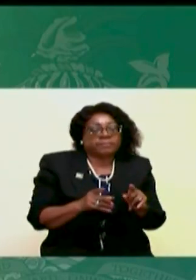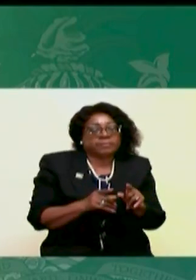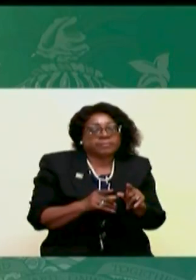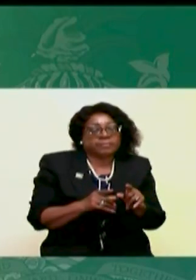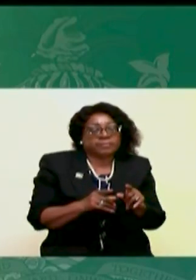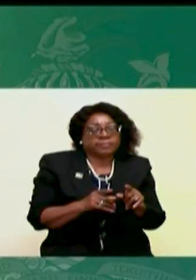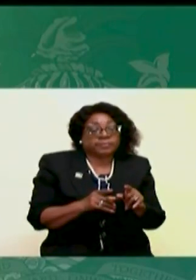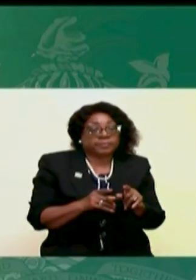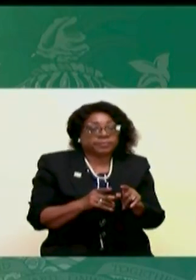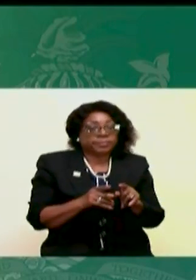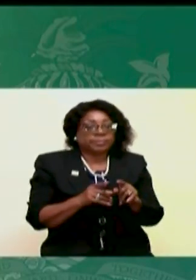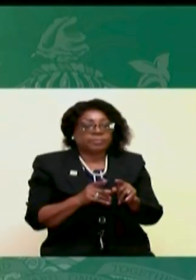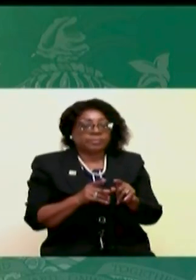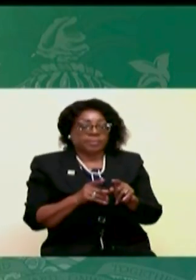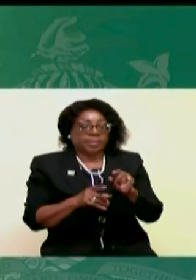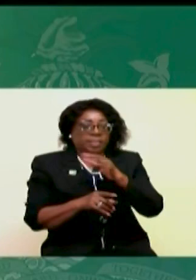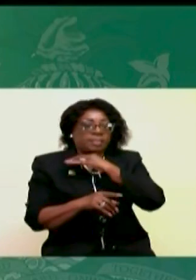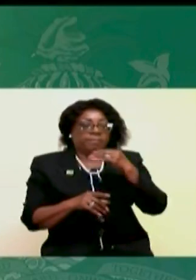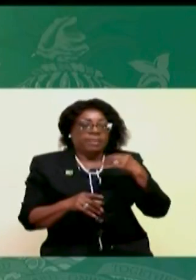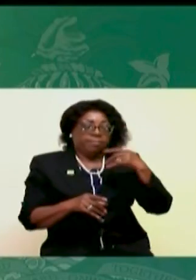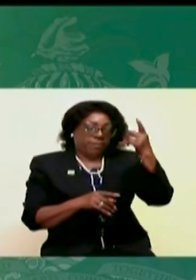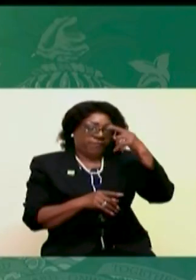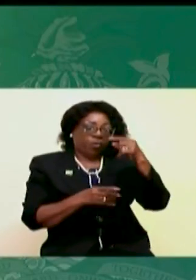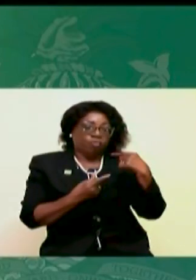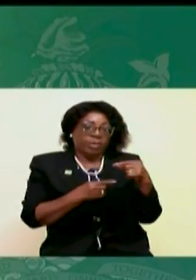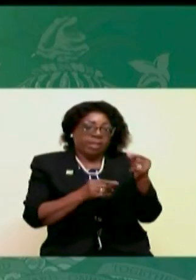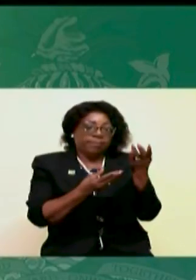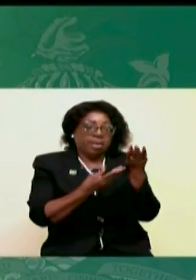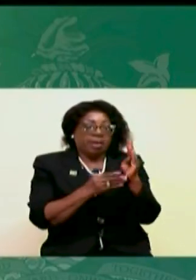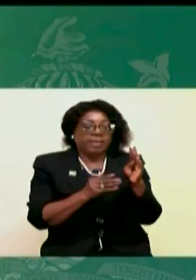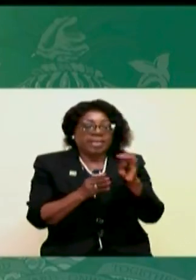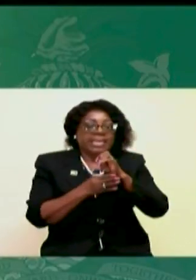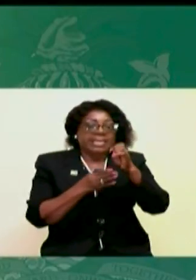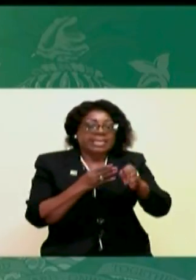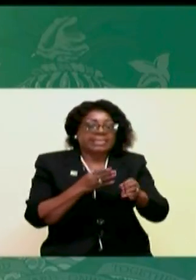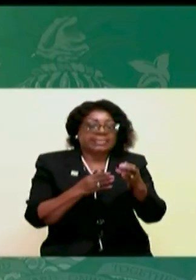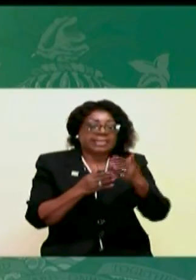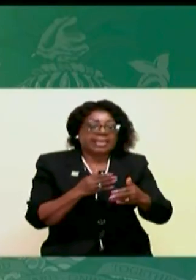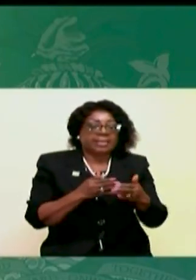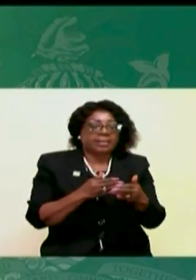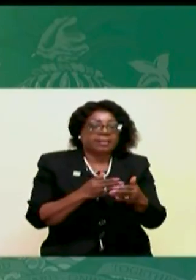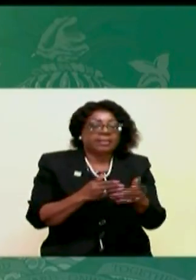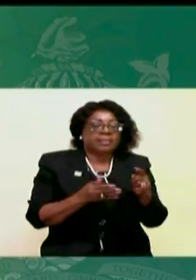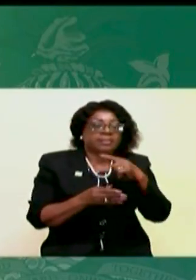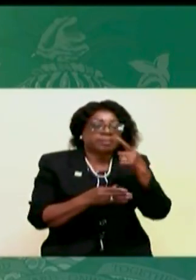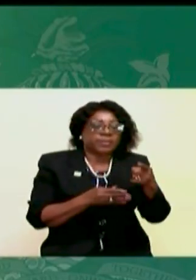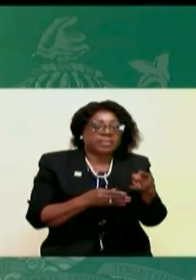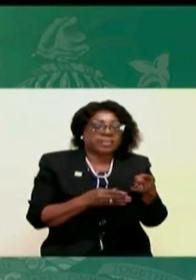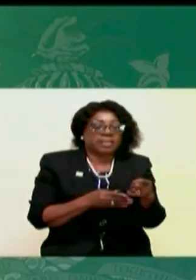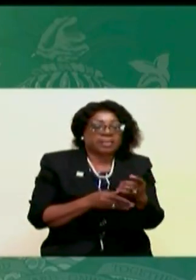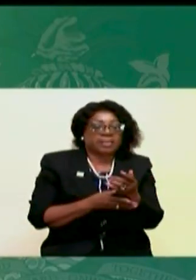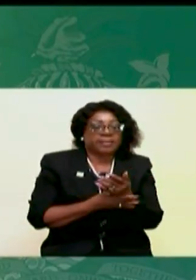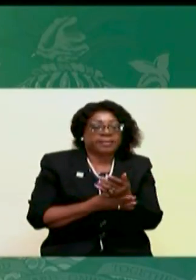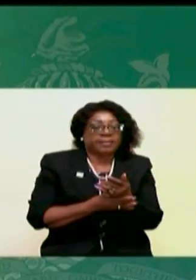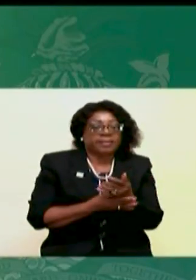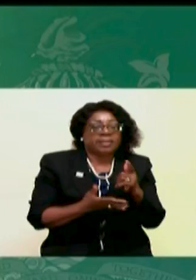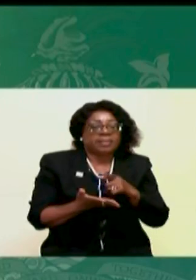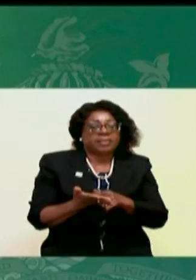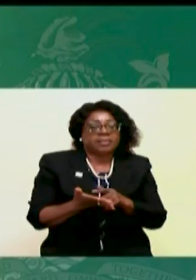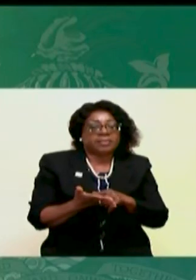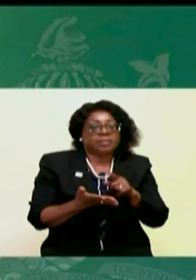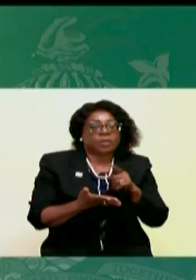for Grand Bahama, East End in particular, this is what he said. This is what he